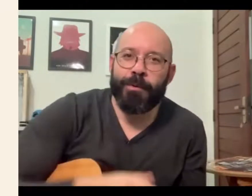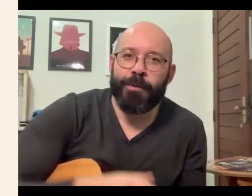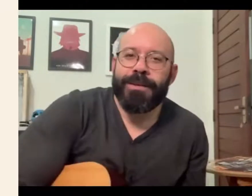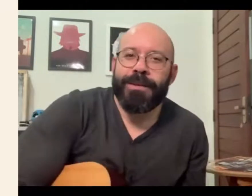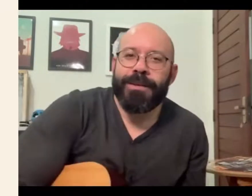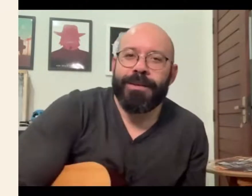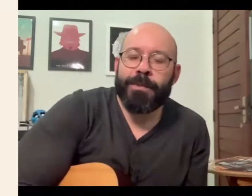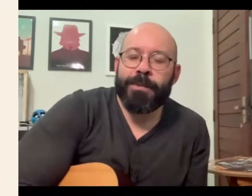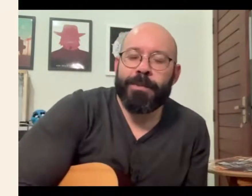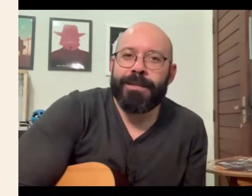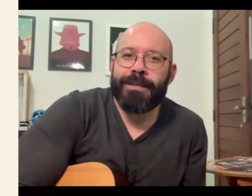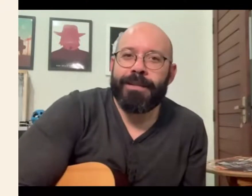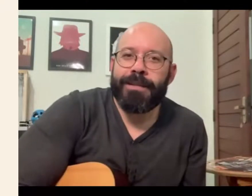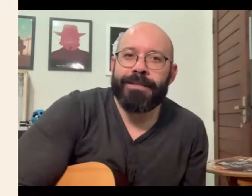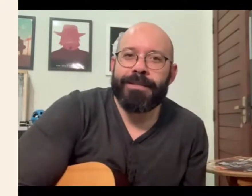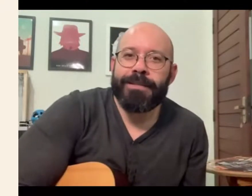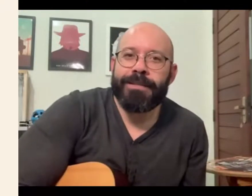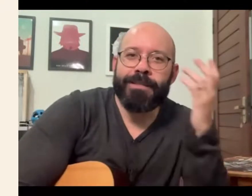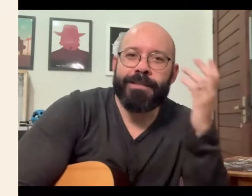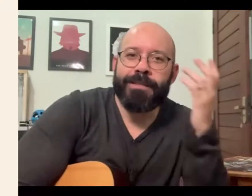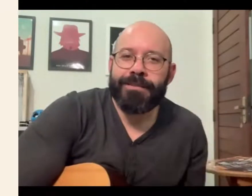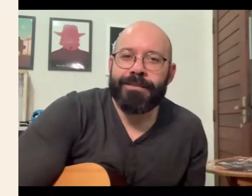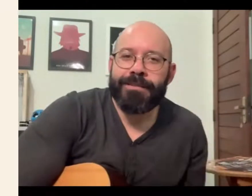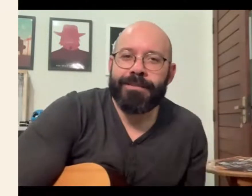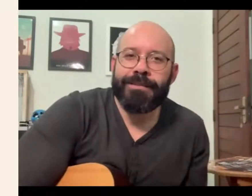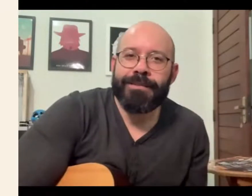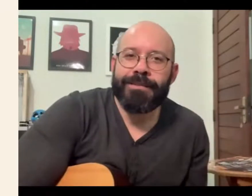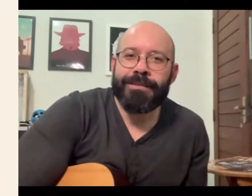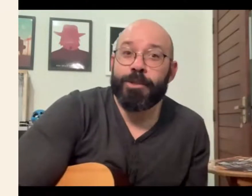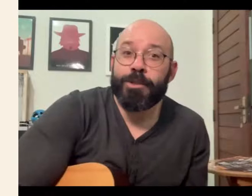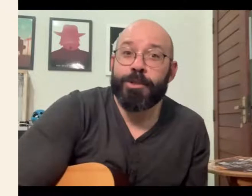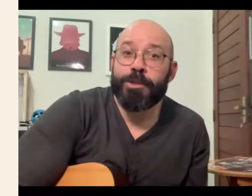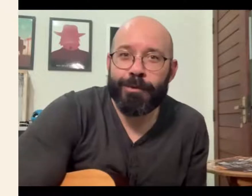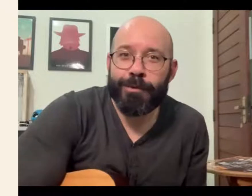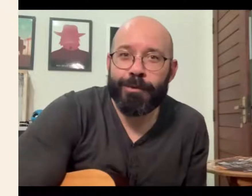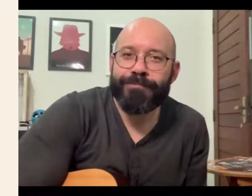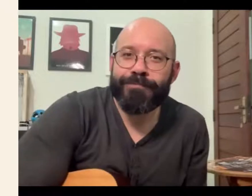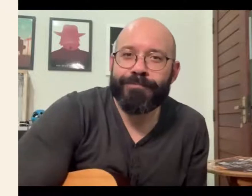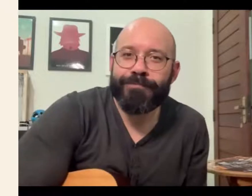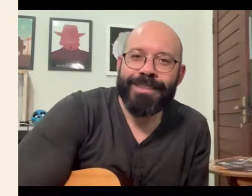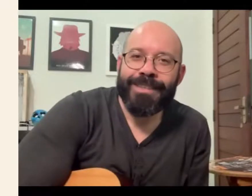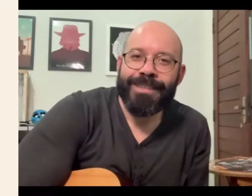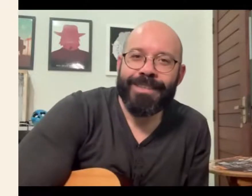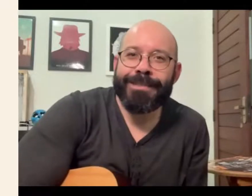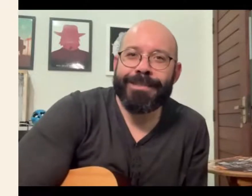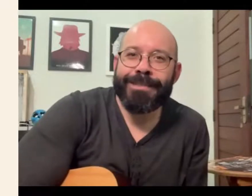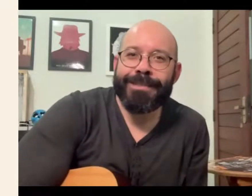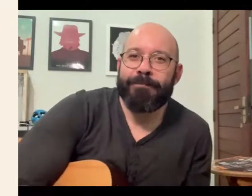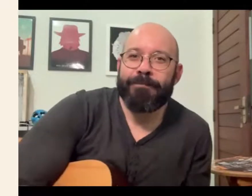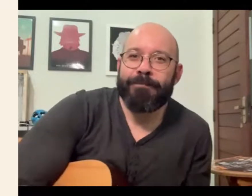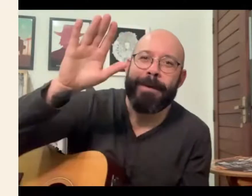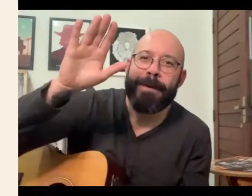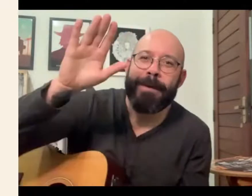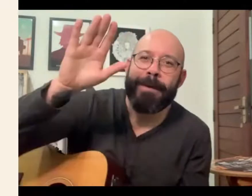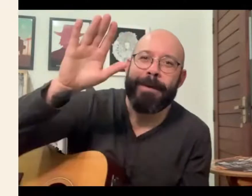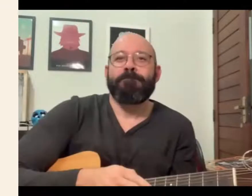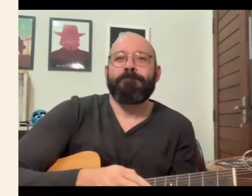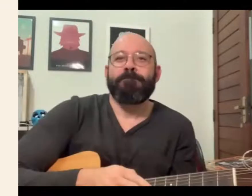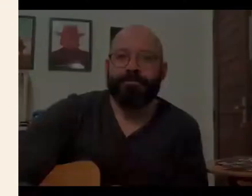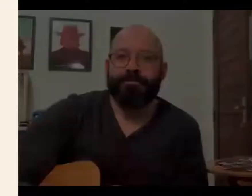you visit me and listen to my songs and watch my videos. See you next time. Bye